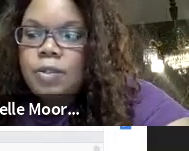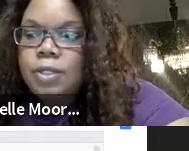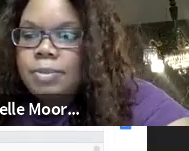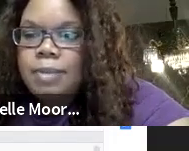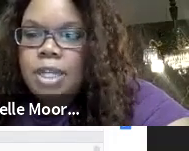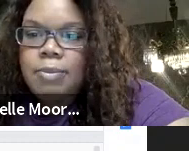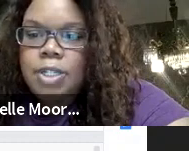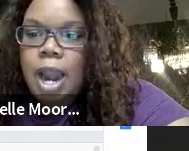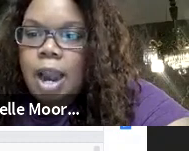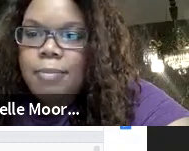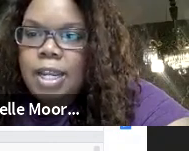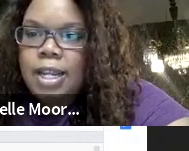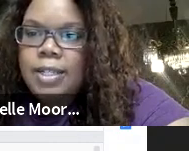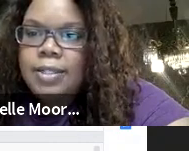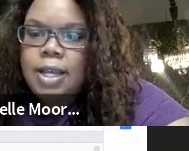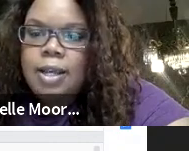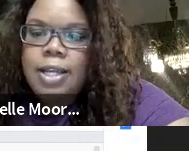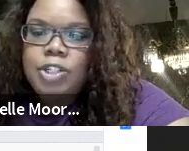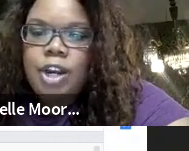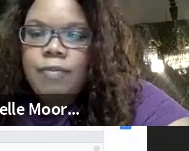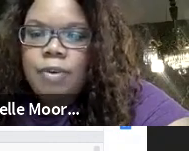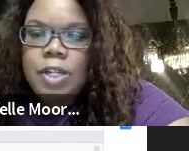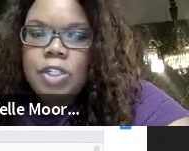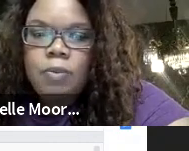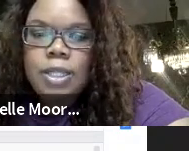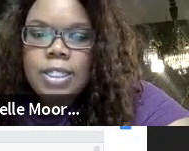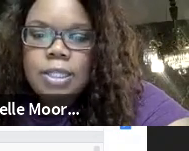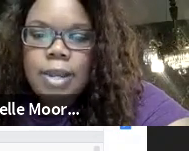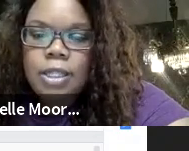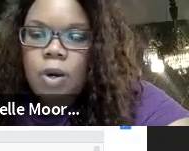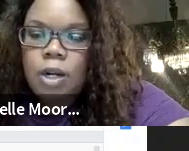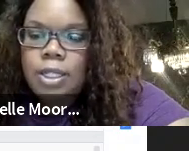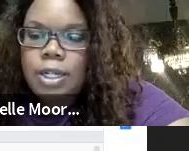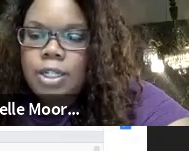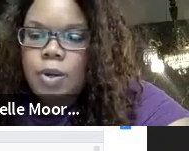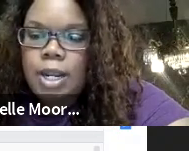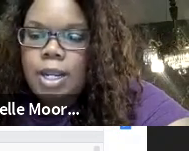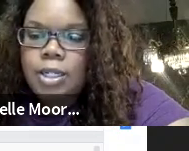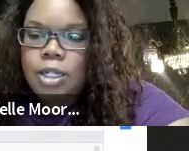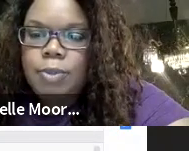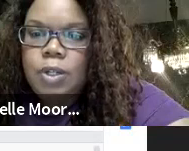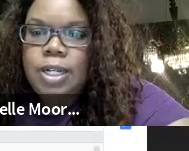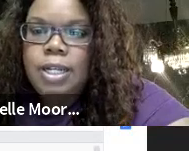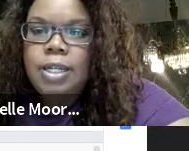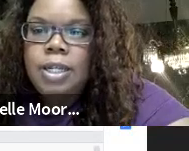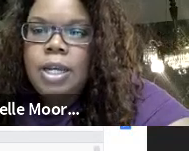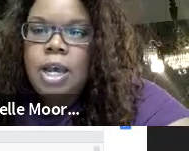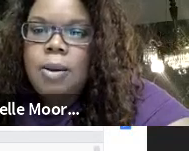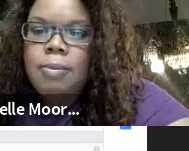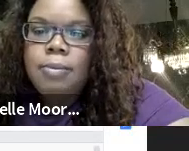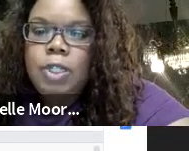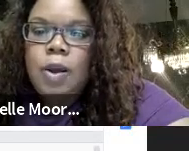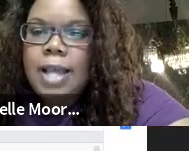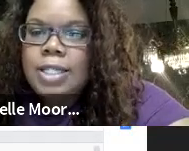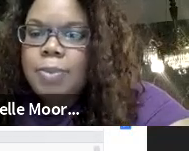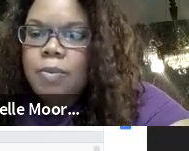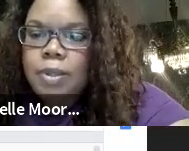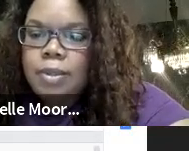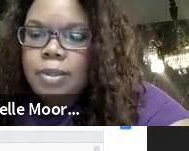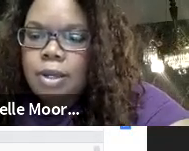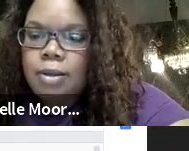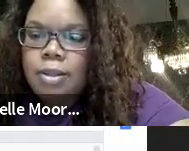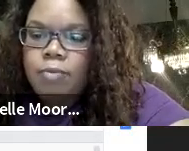also sometimes come to our meetings and share information with us about the work that they're doing in the community. I